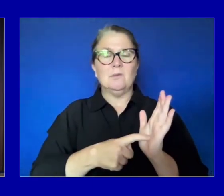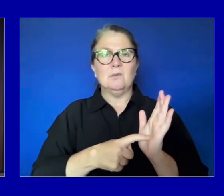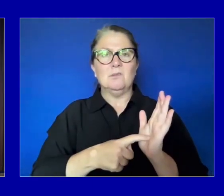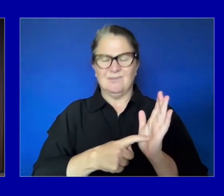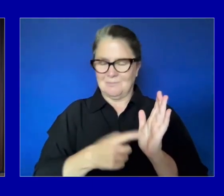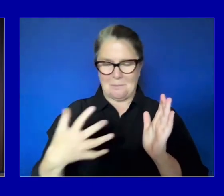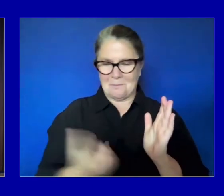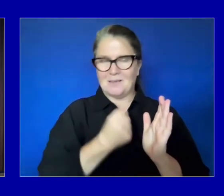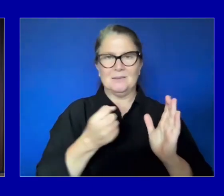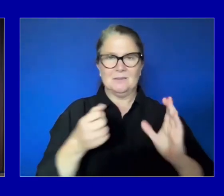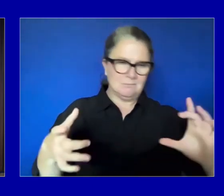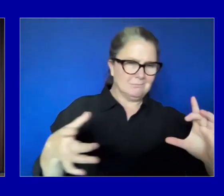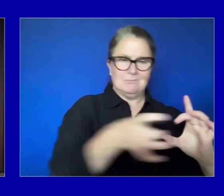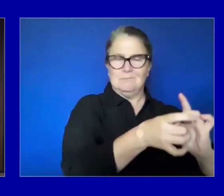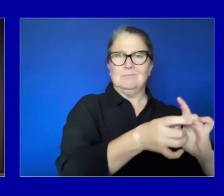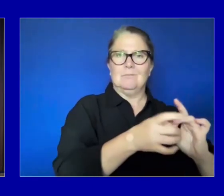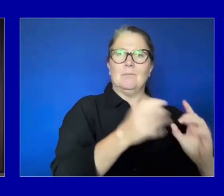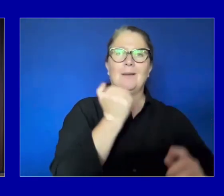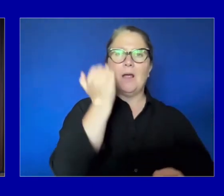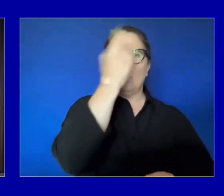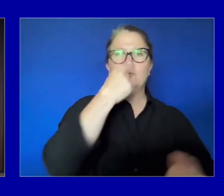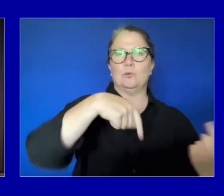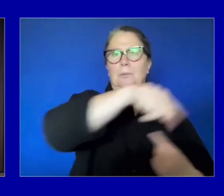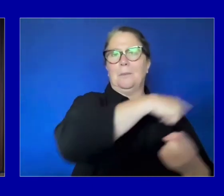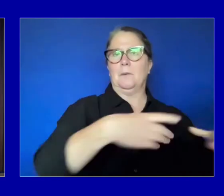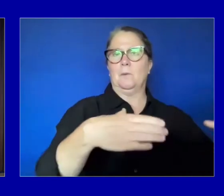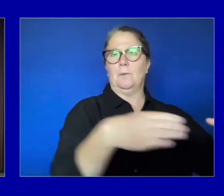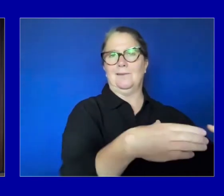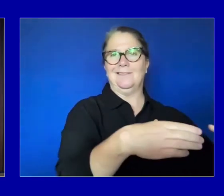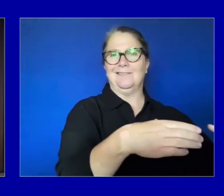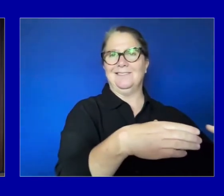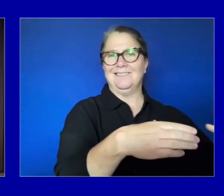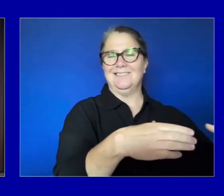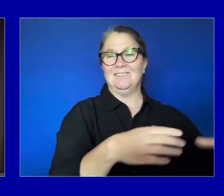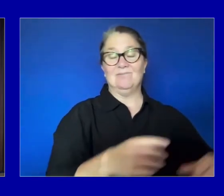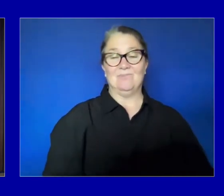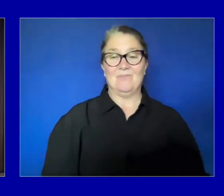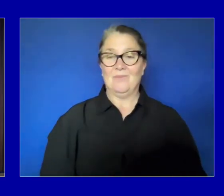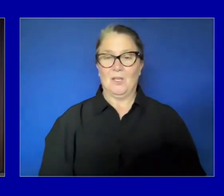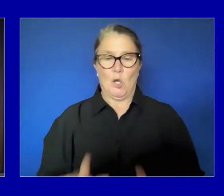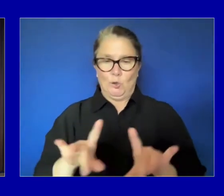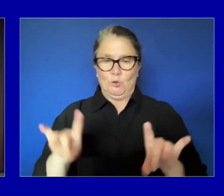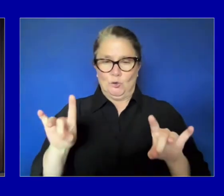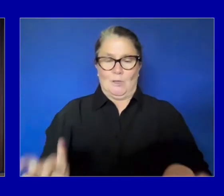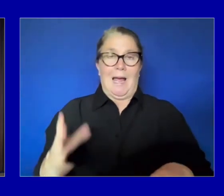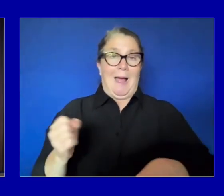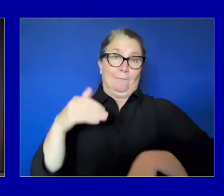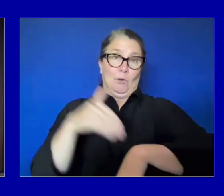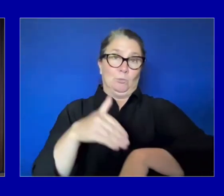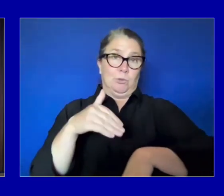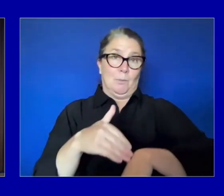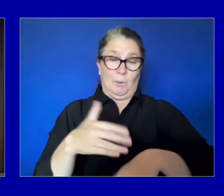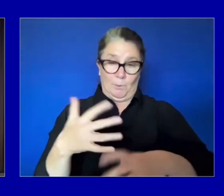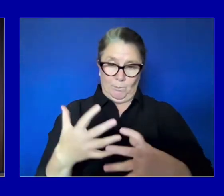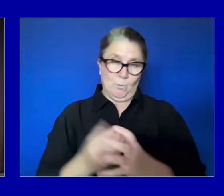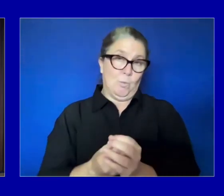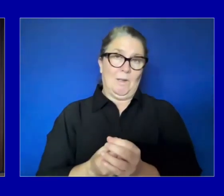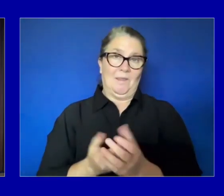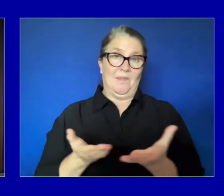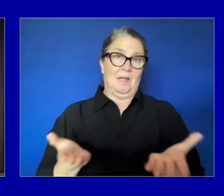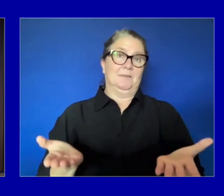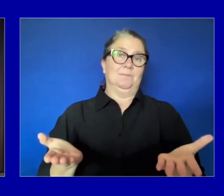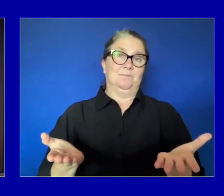know, um, I, I just can't say enough. Um, you can't eat our food